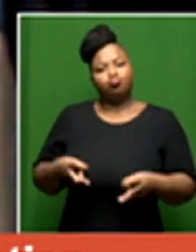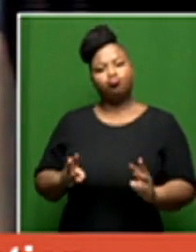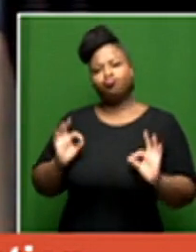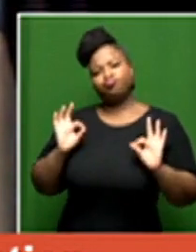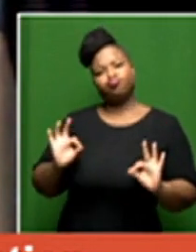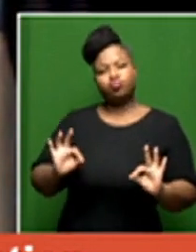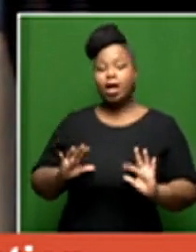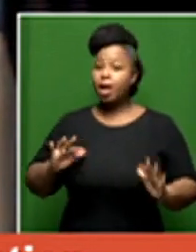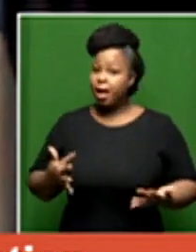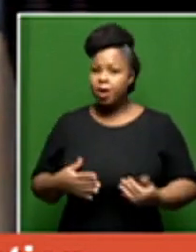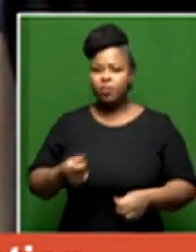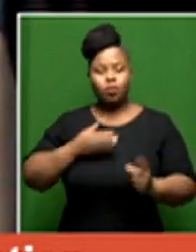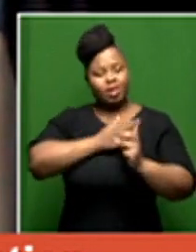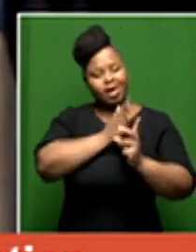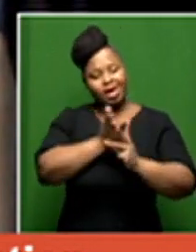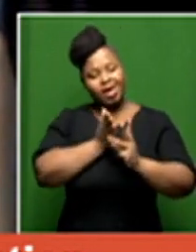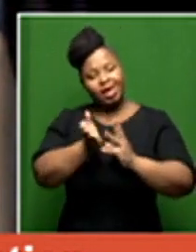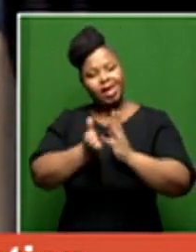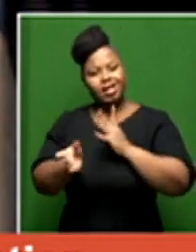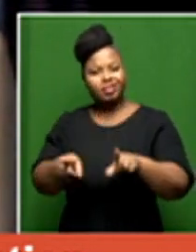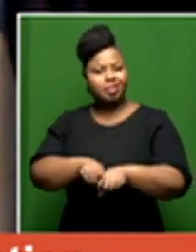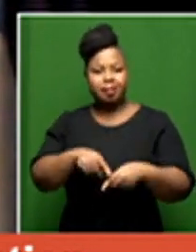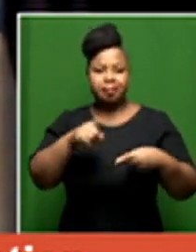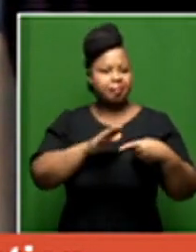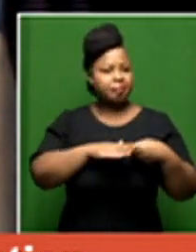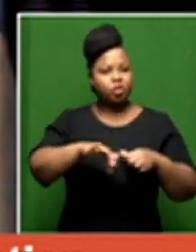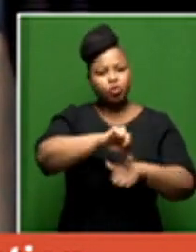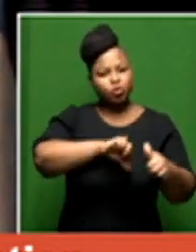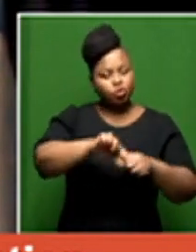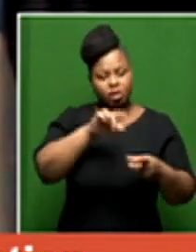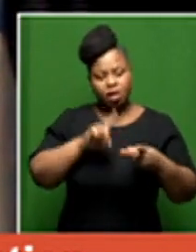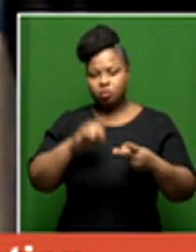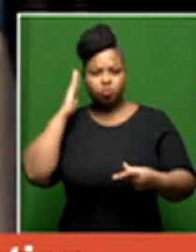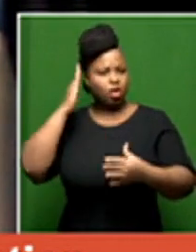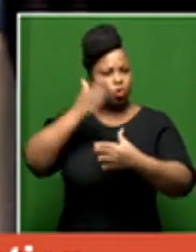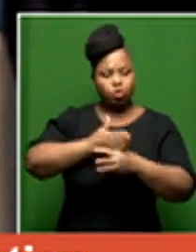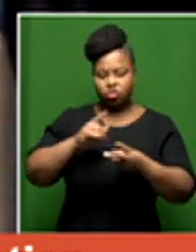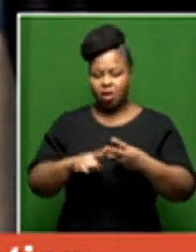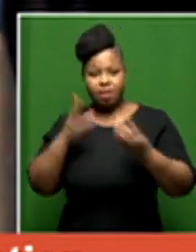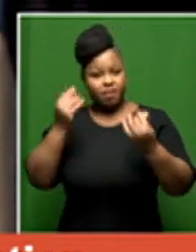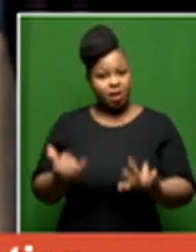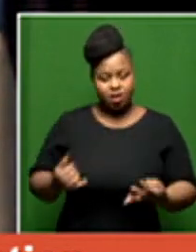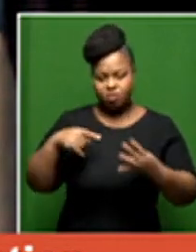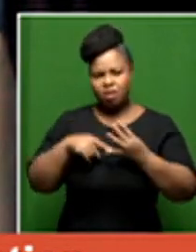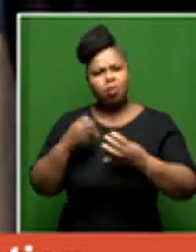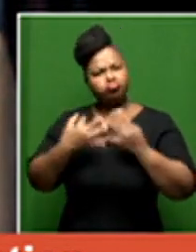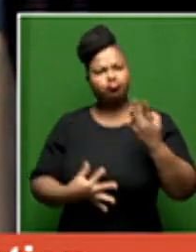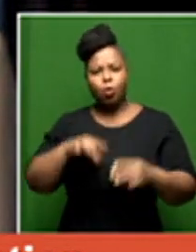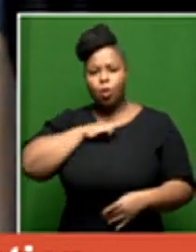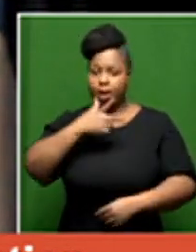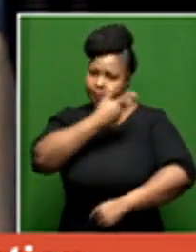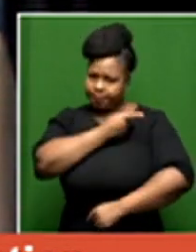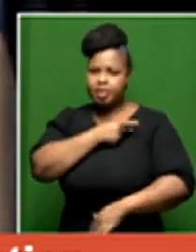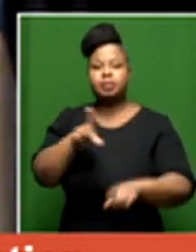way in all your aspects, including your social, your psychological, your financial, because vaccination